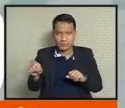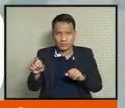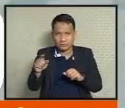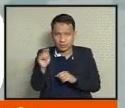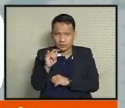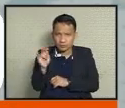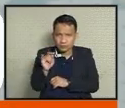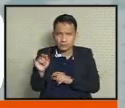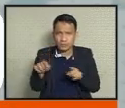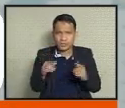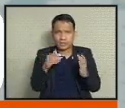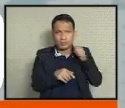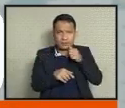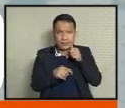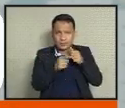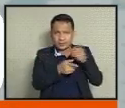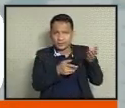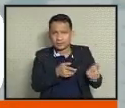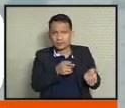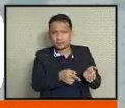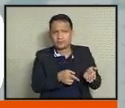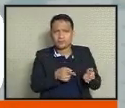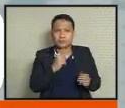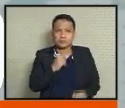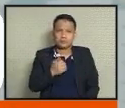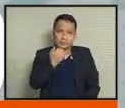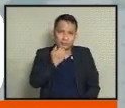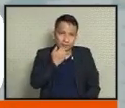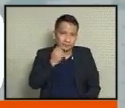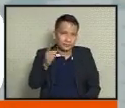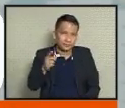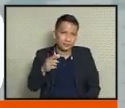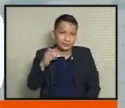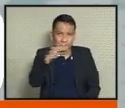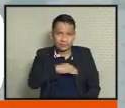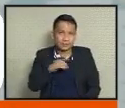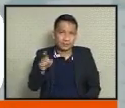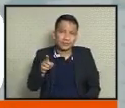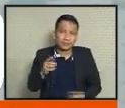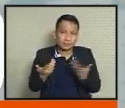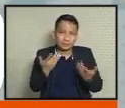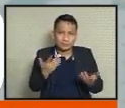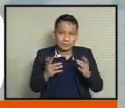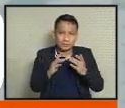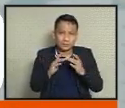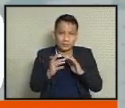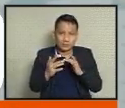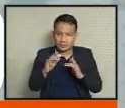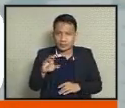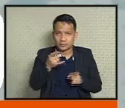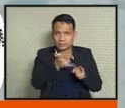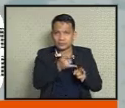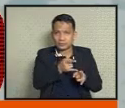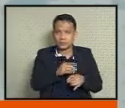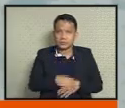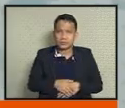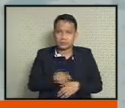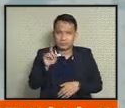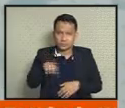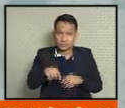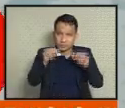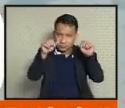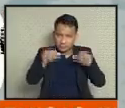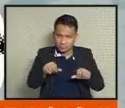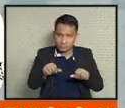sa YouTube against her. Mm-hmm. Very libelous po yun. At that's considered as cyberbullying at the same time. Pwede yung ma-take down